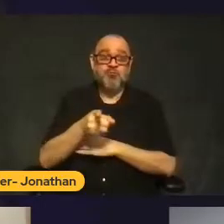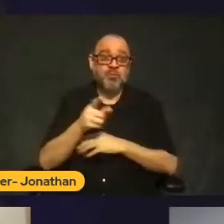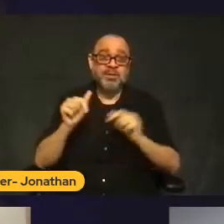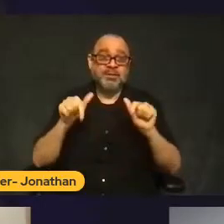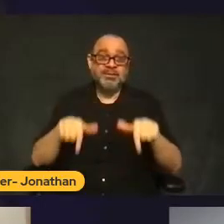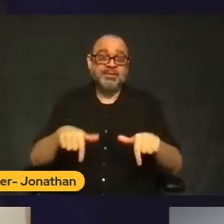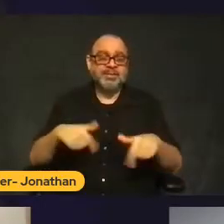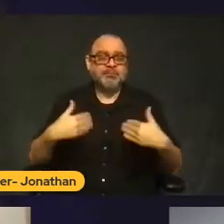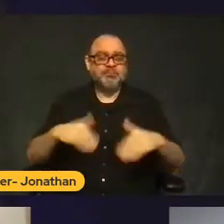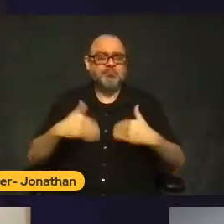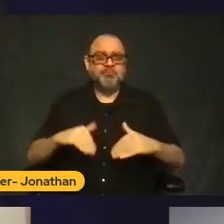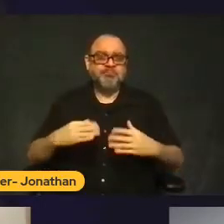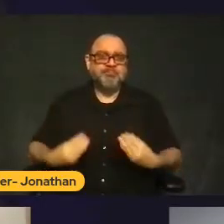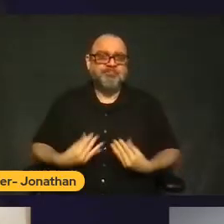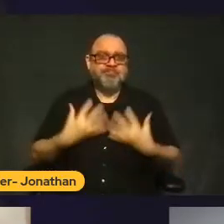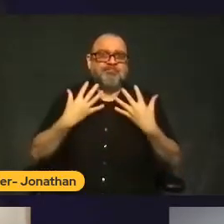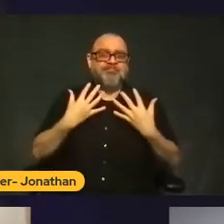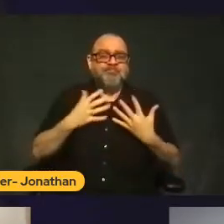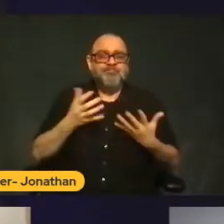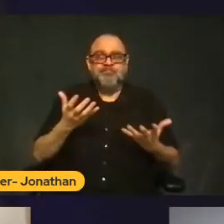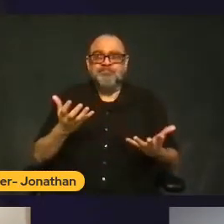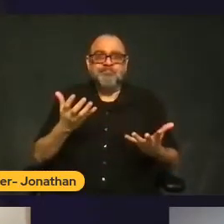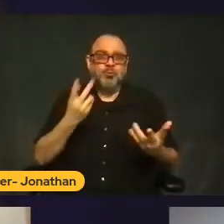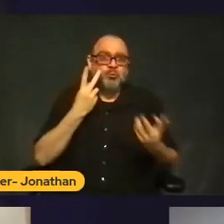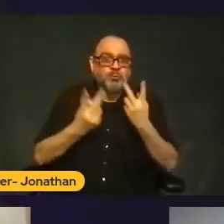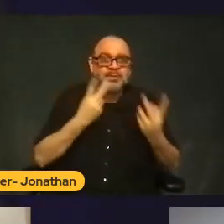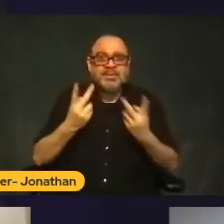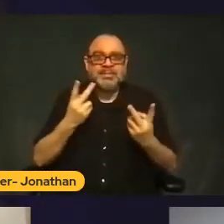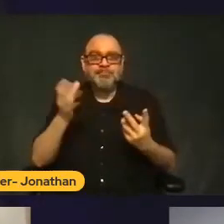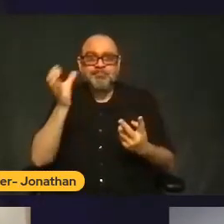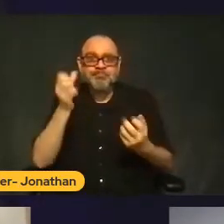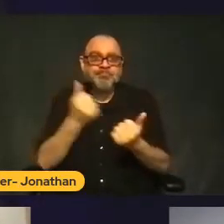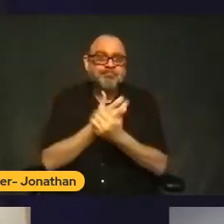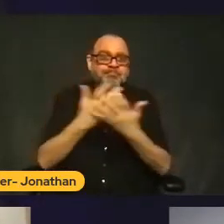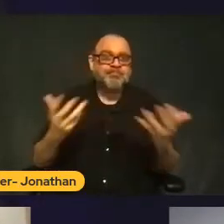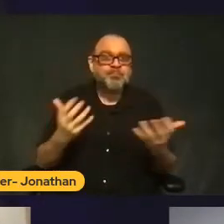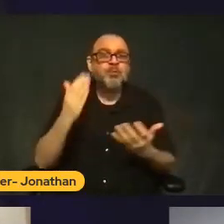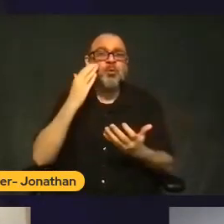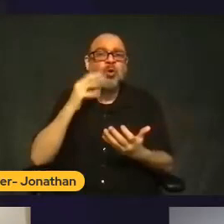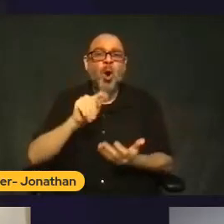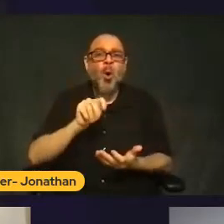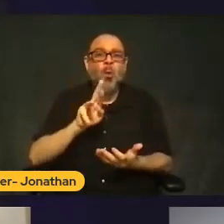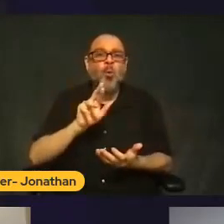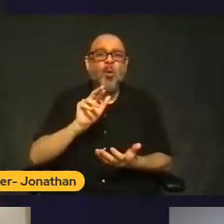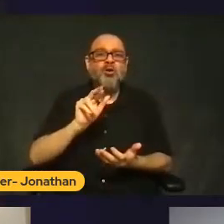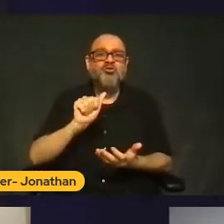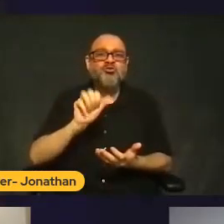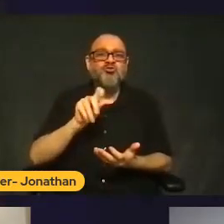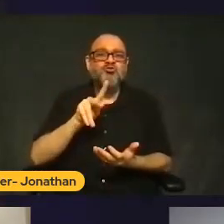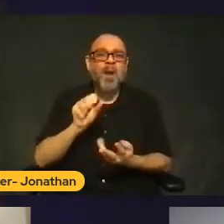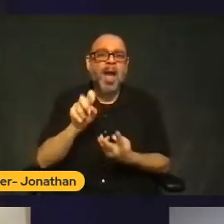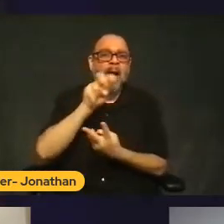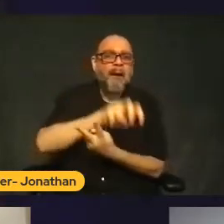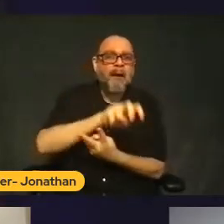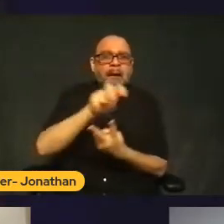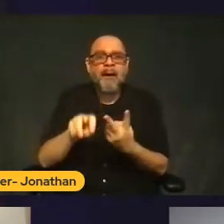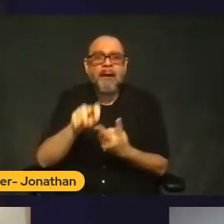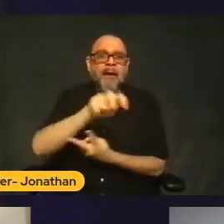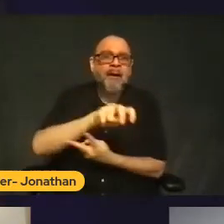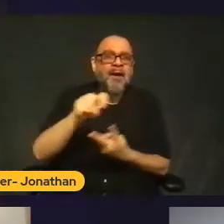to see to hear all the talks. I've been trying to switch tracks and like hear things in like